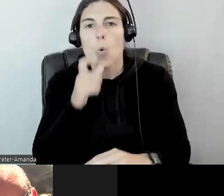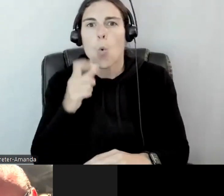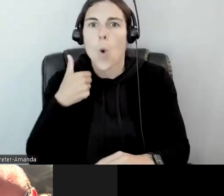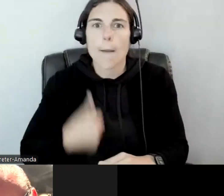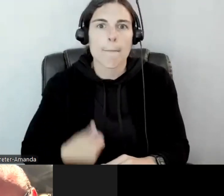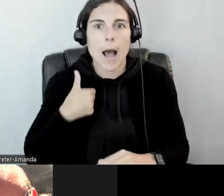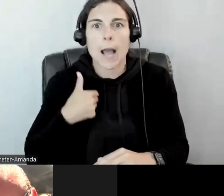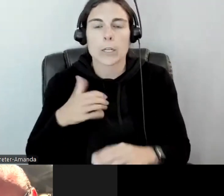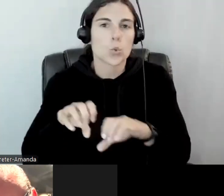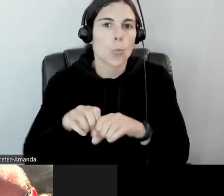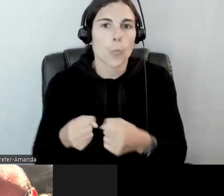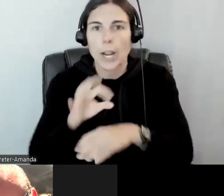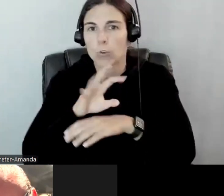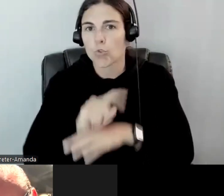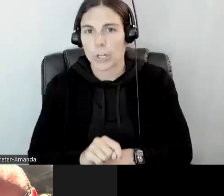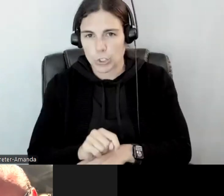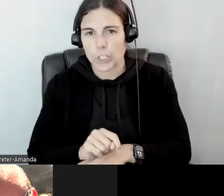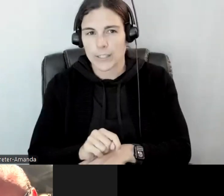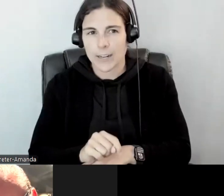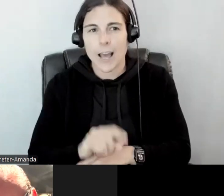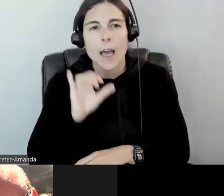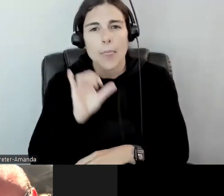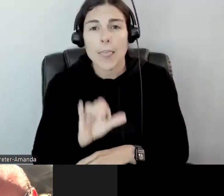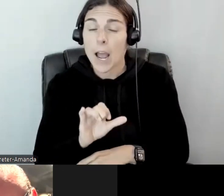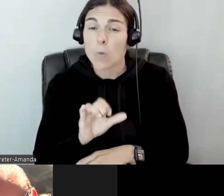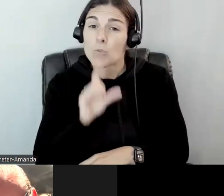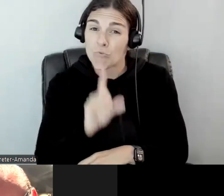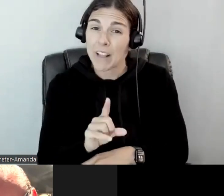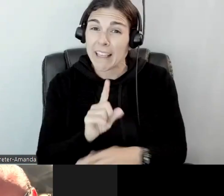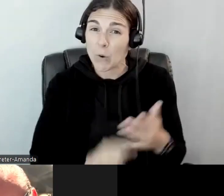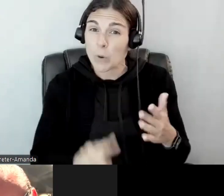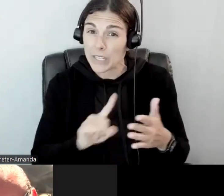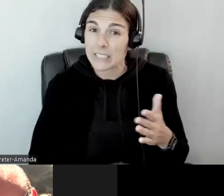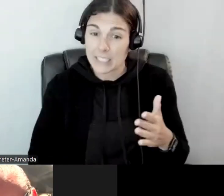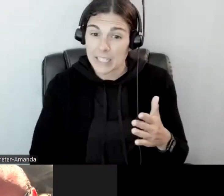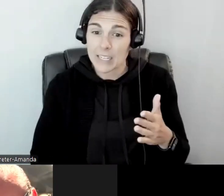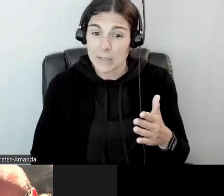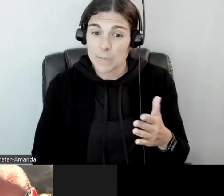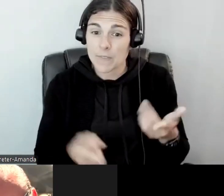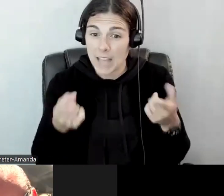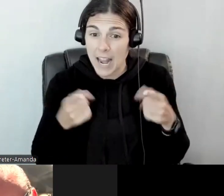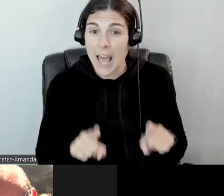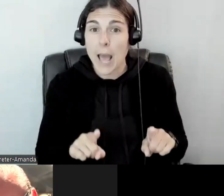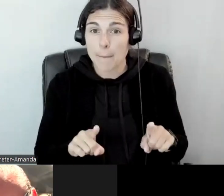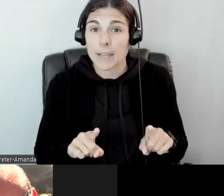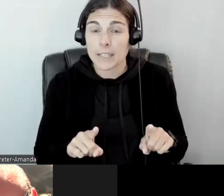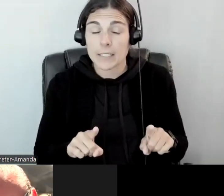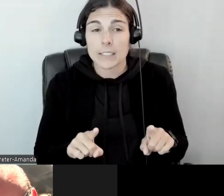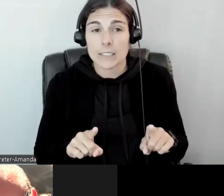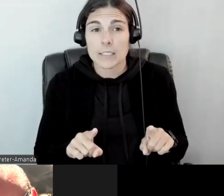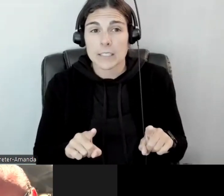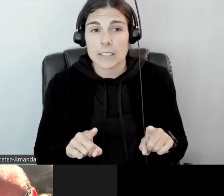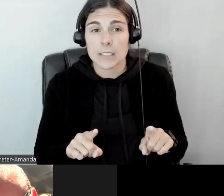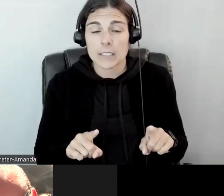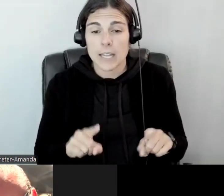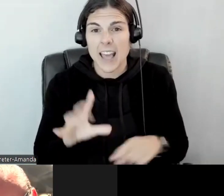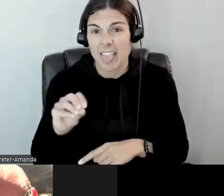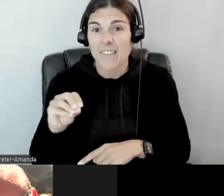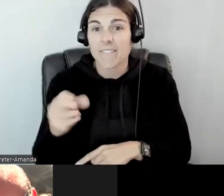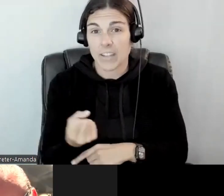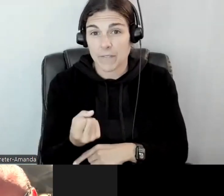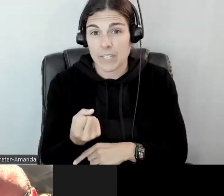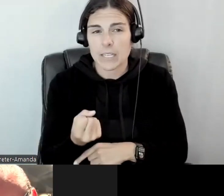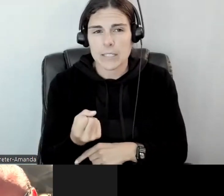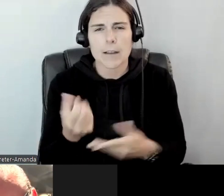break tradition? And that was one of the key criticisms that Sherwin-Wine got when he did it. In the 50s, things